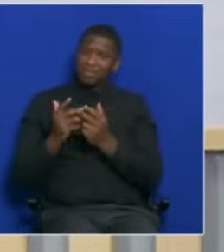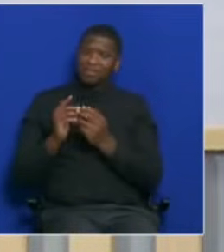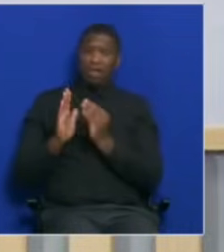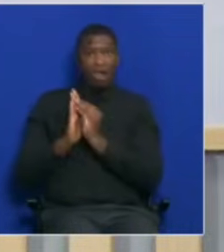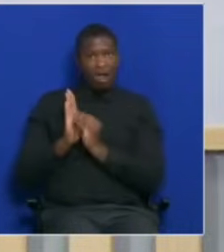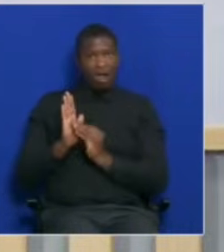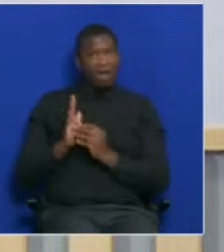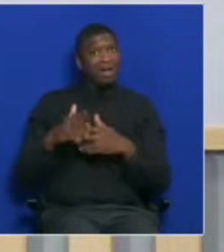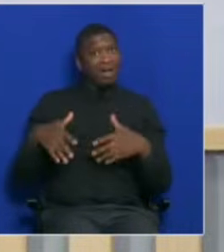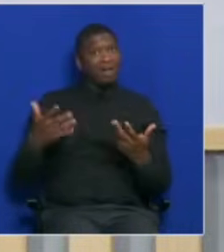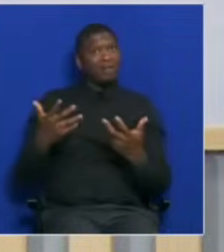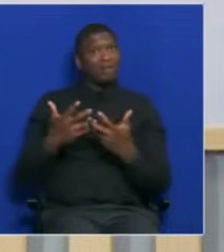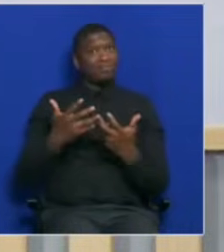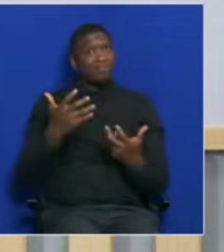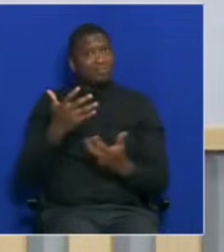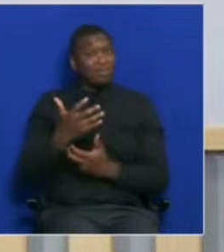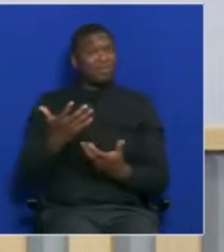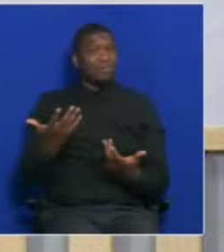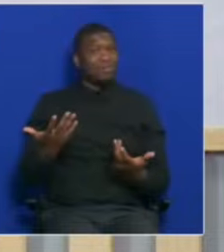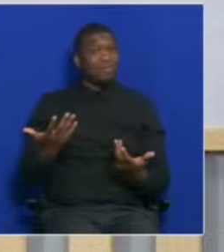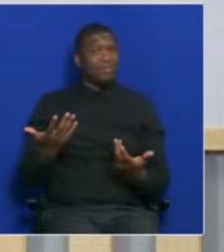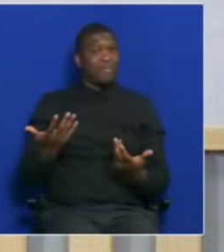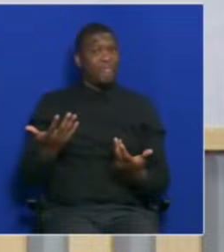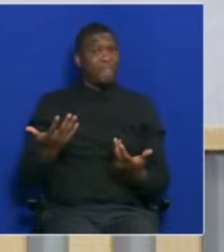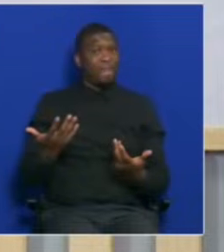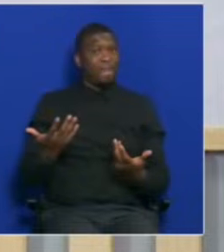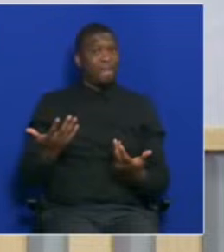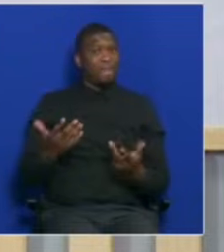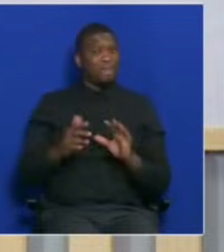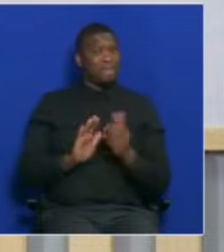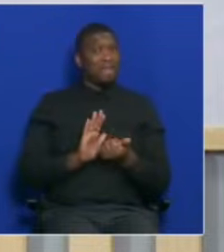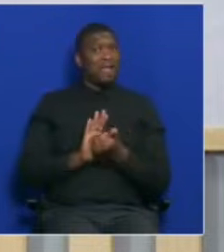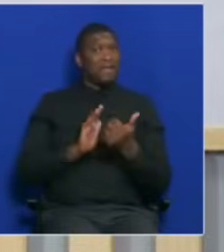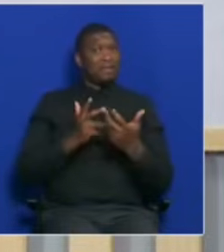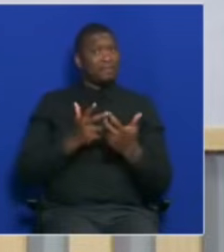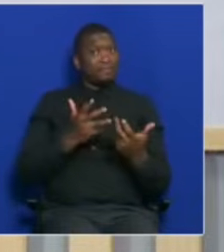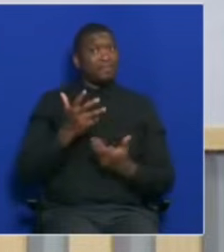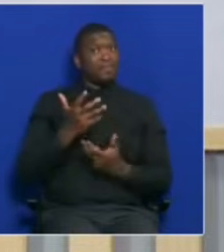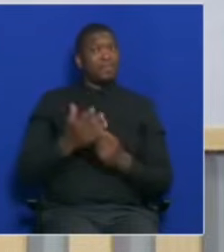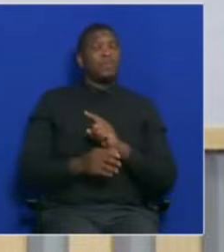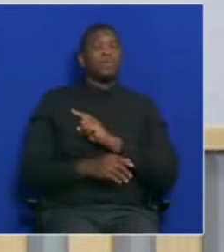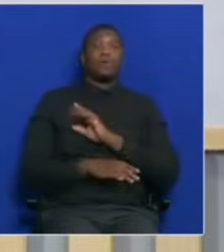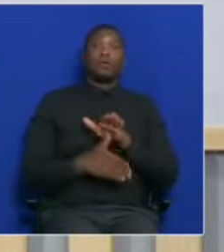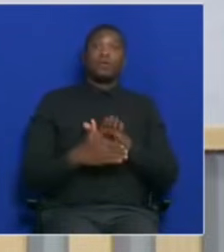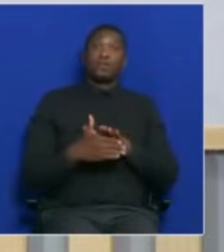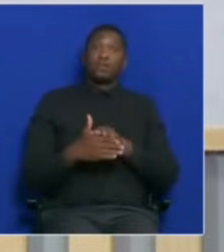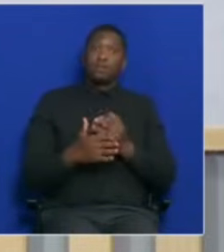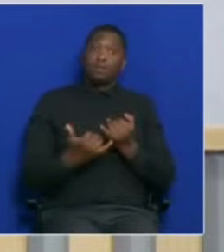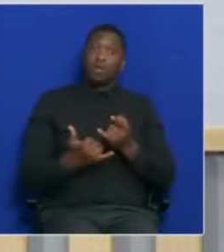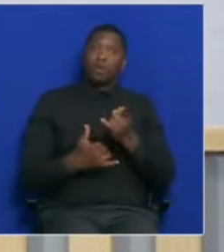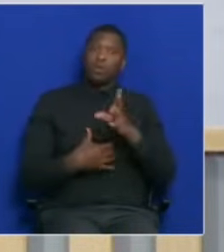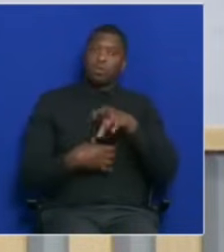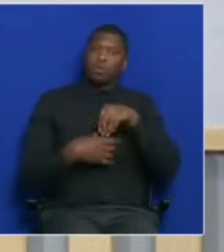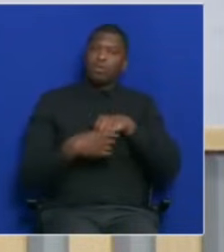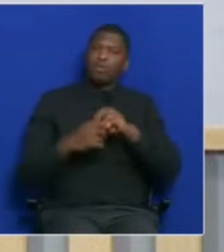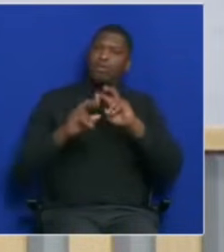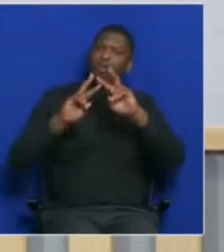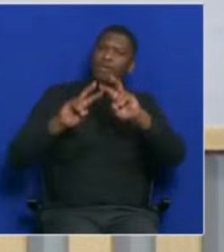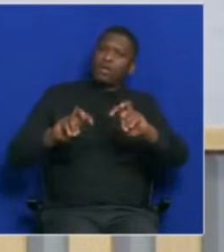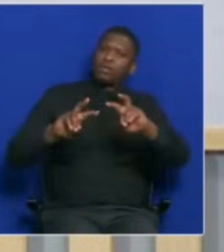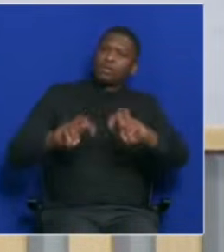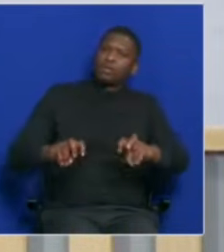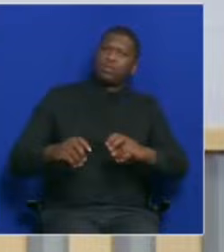basis in your act. Because this which you are now investigating about